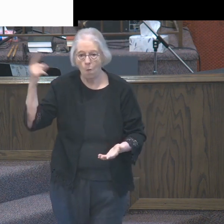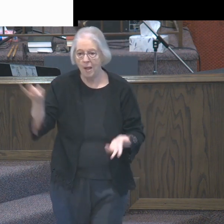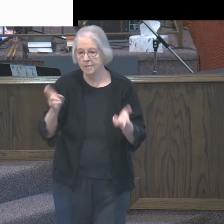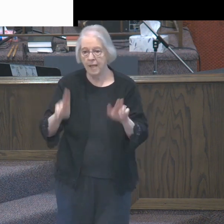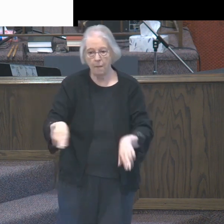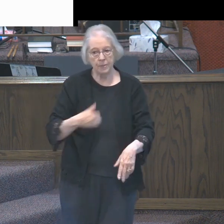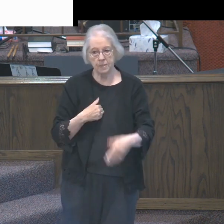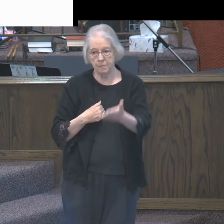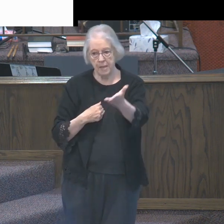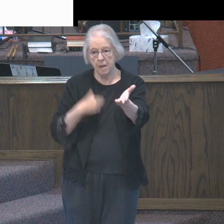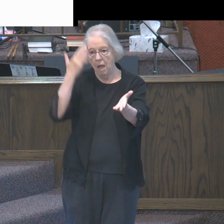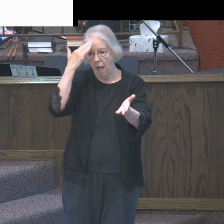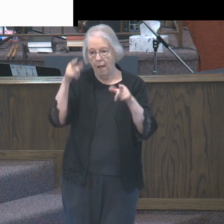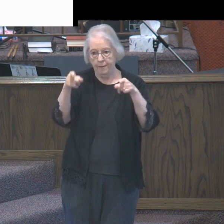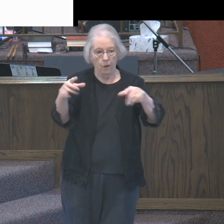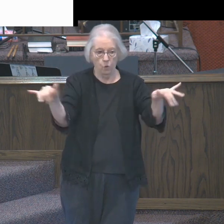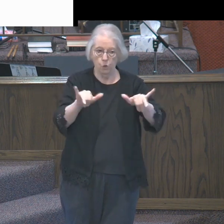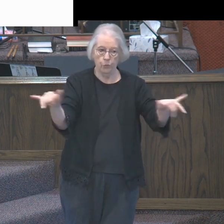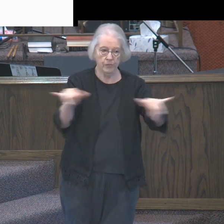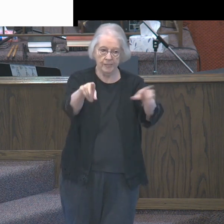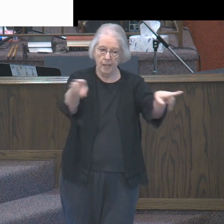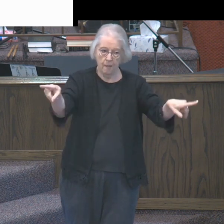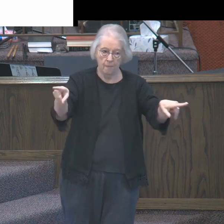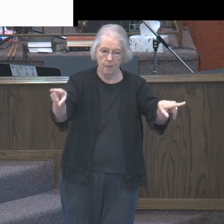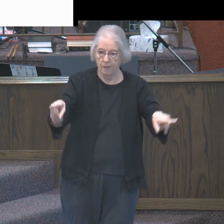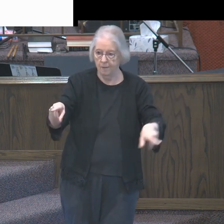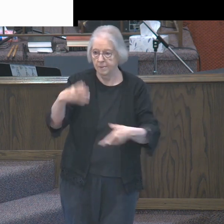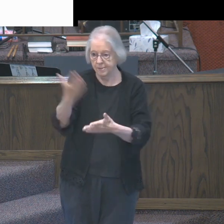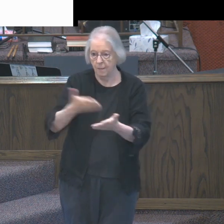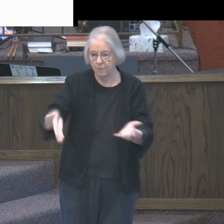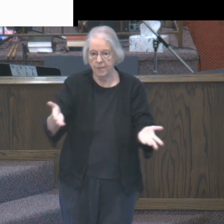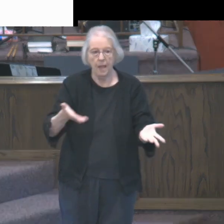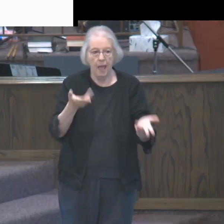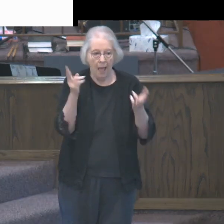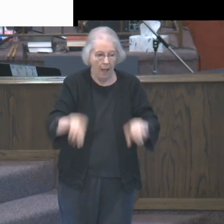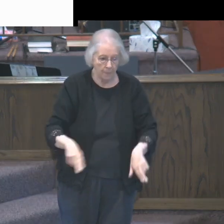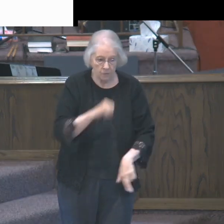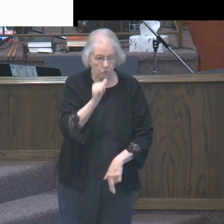just perfecting you. I'm just taking you through to the end.